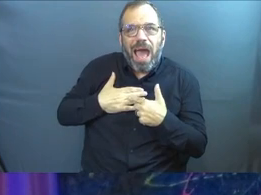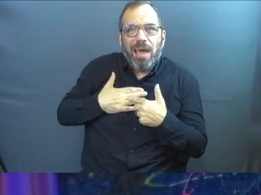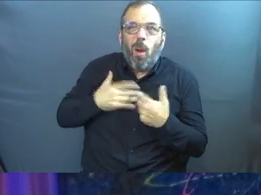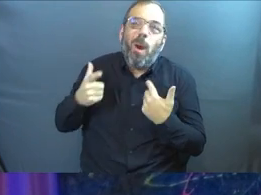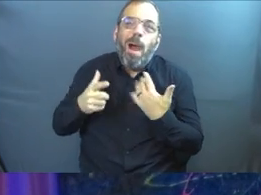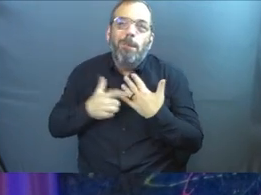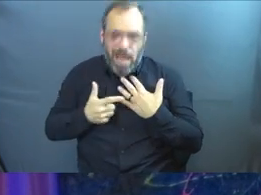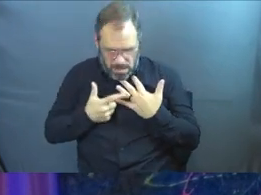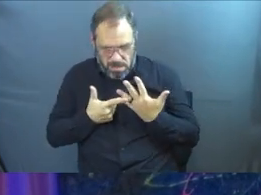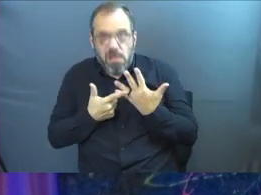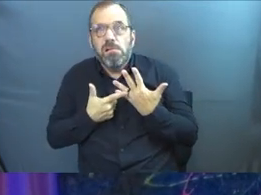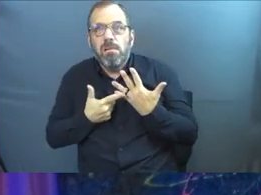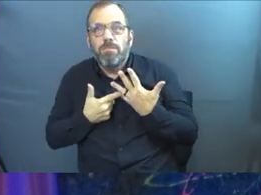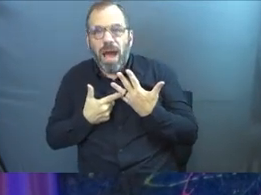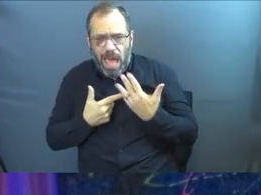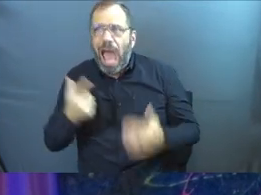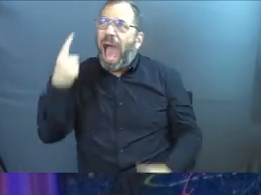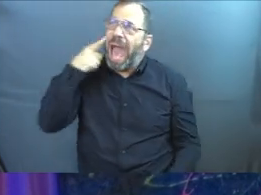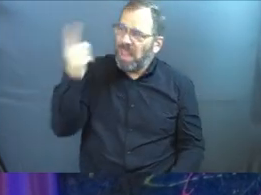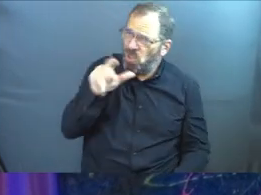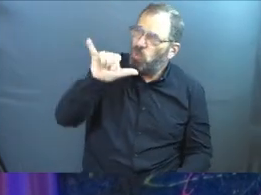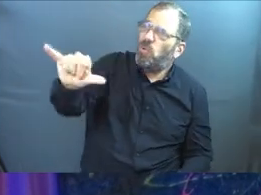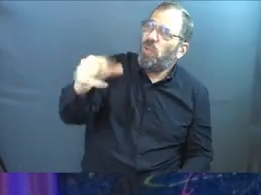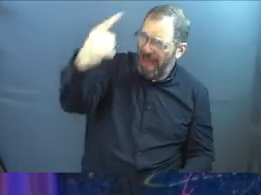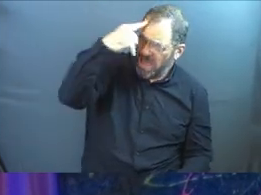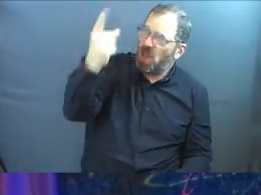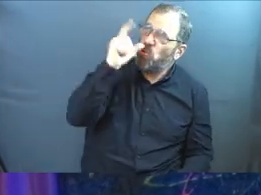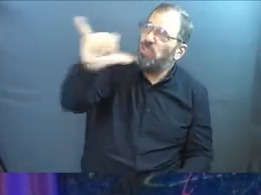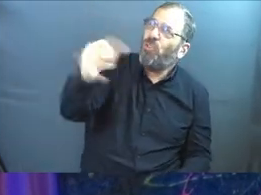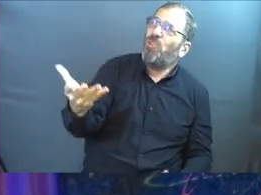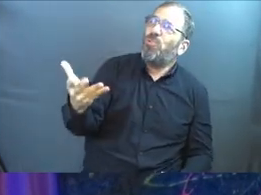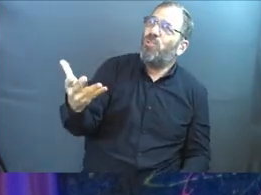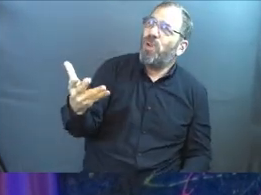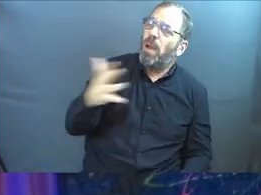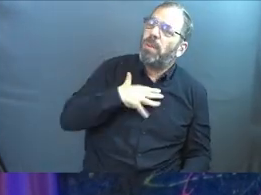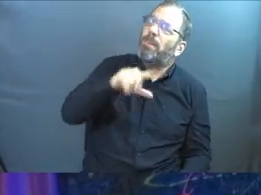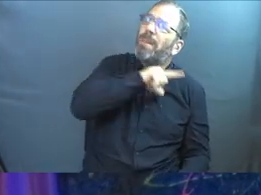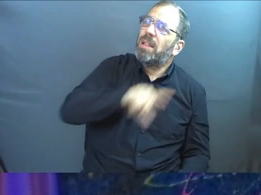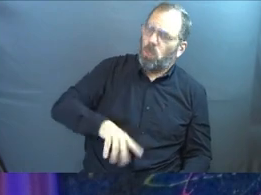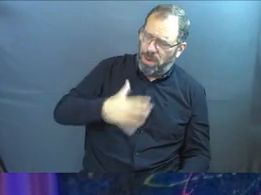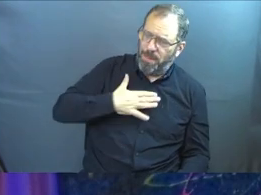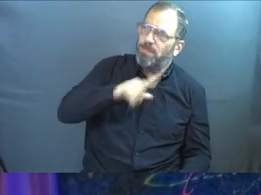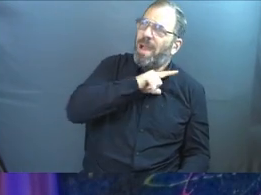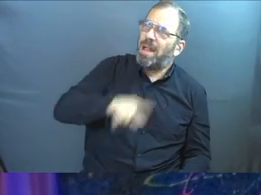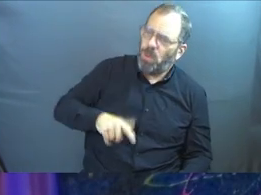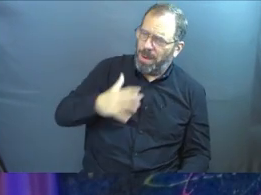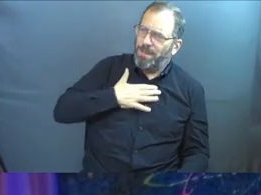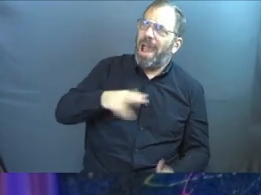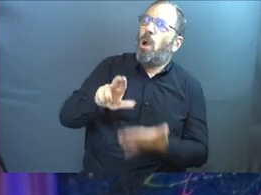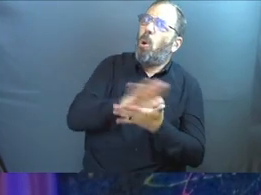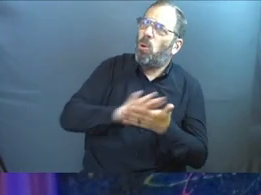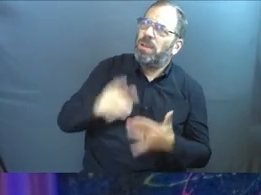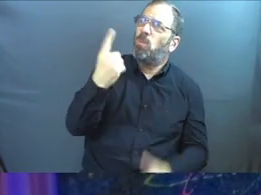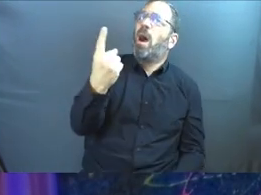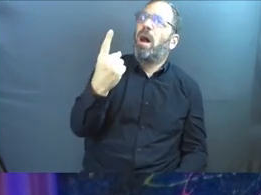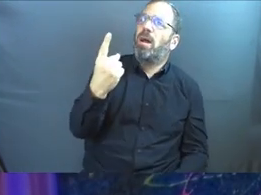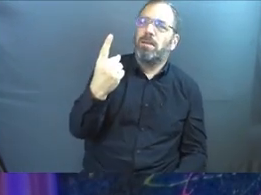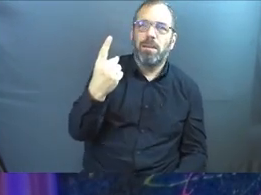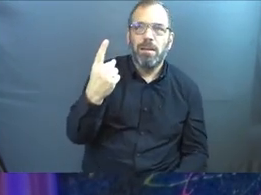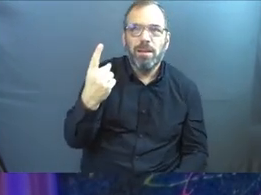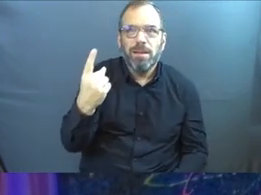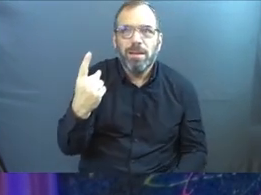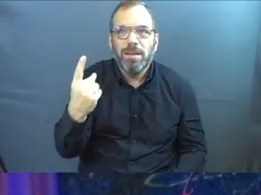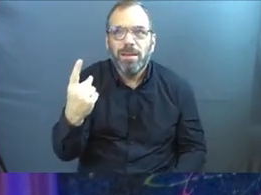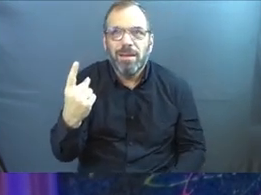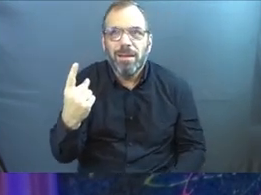first starts by insulting God, says, I thought you were eternal. But my Lord, my Holy One, do you see